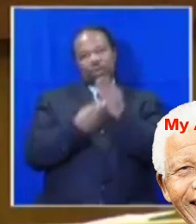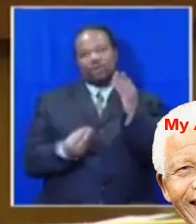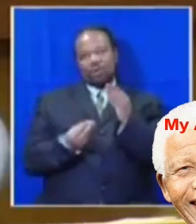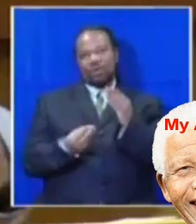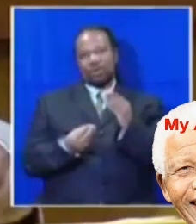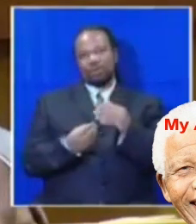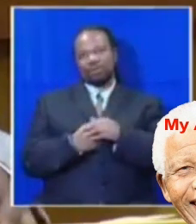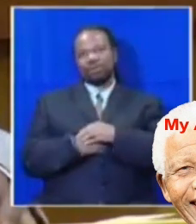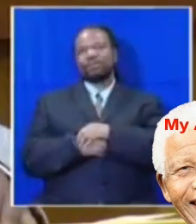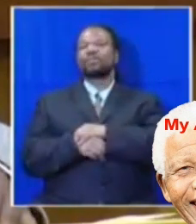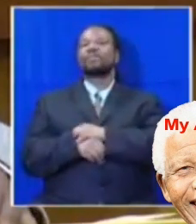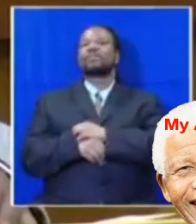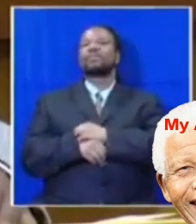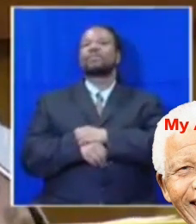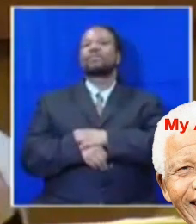As it pleases you, sir.